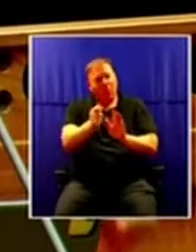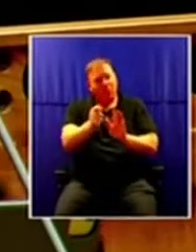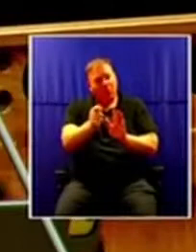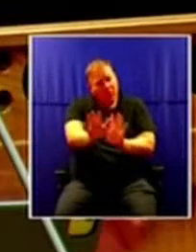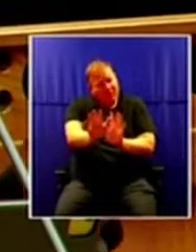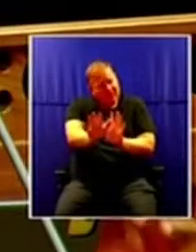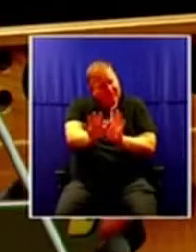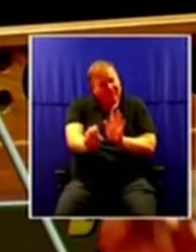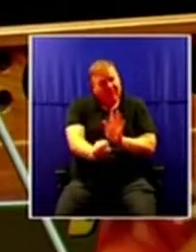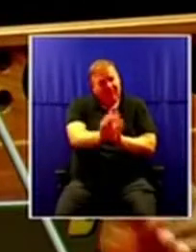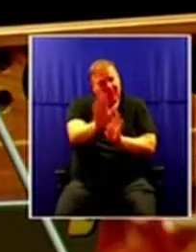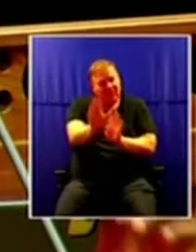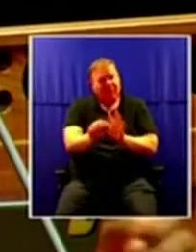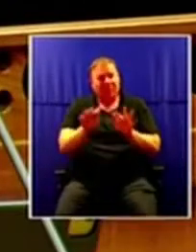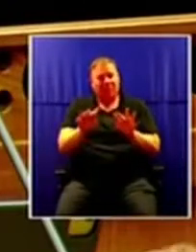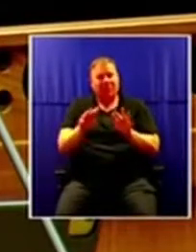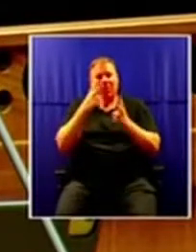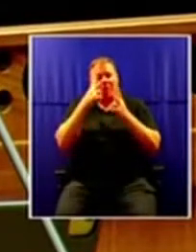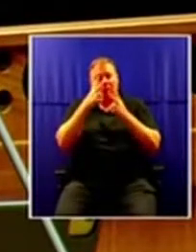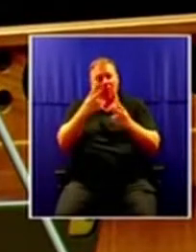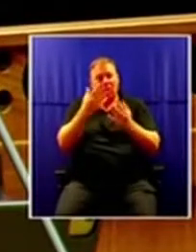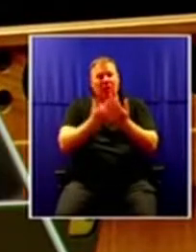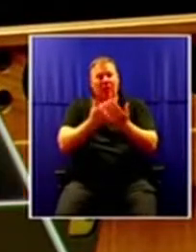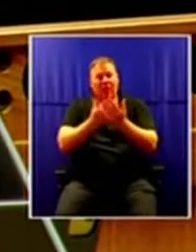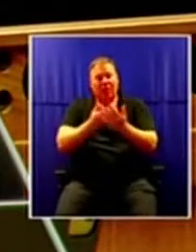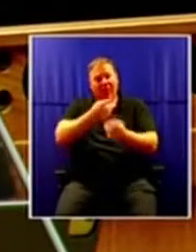and look at our capabilities.